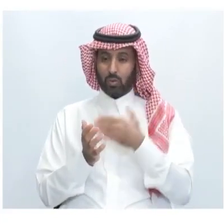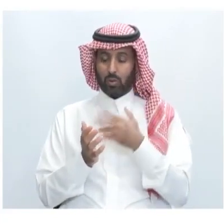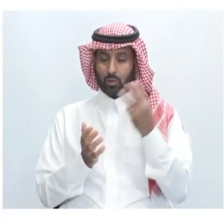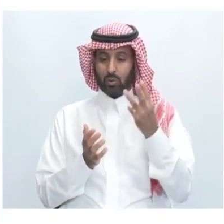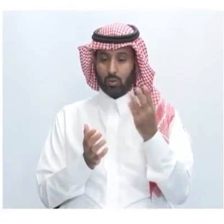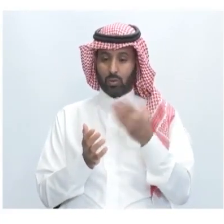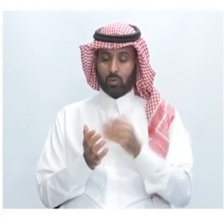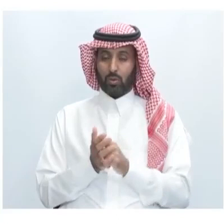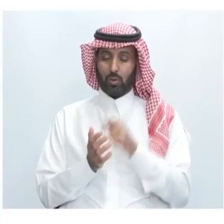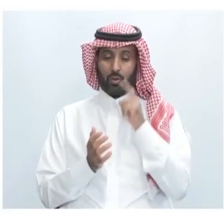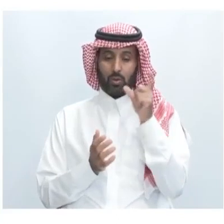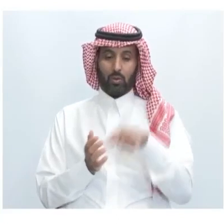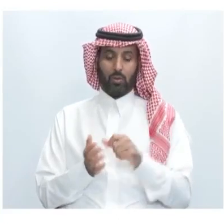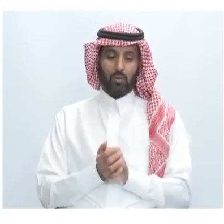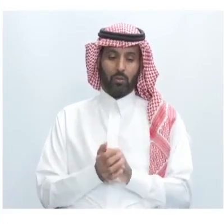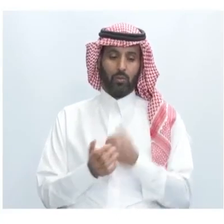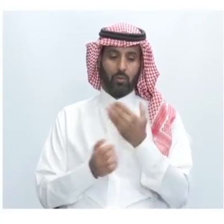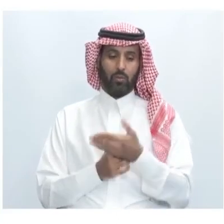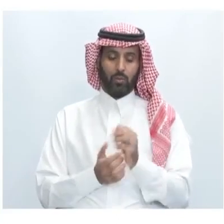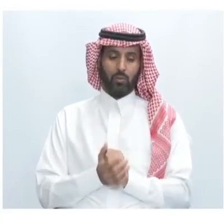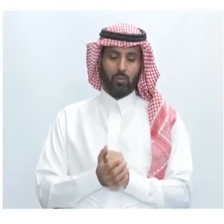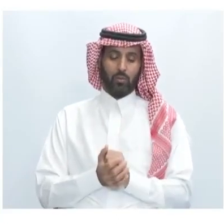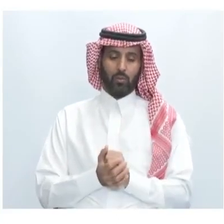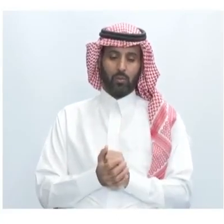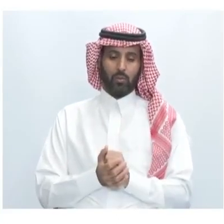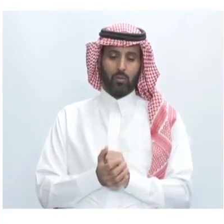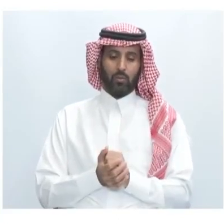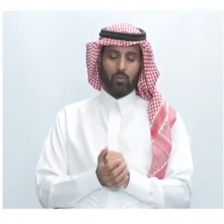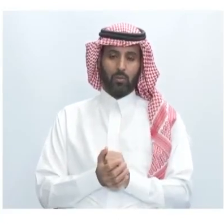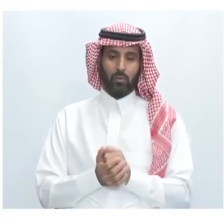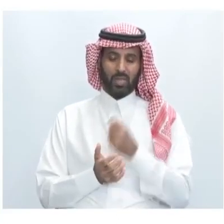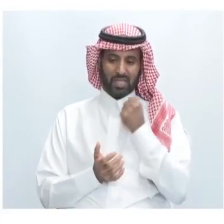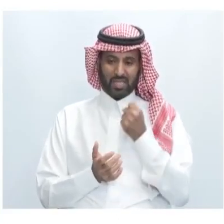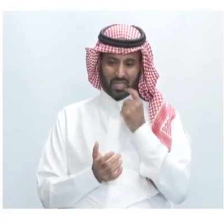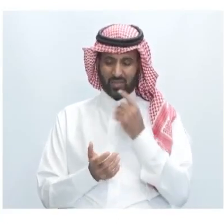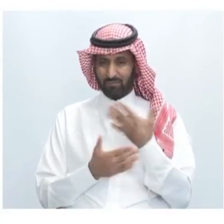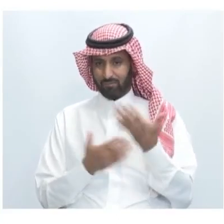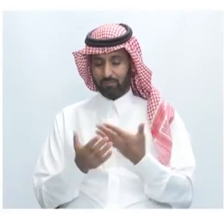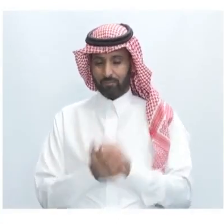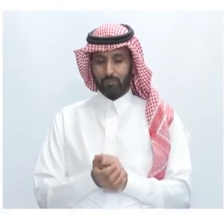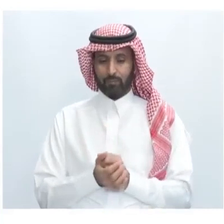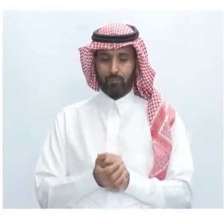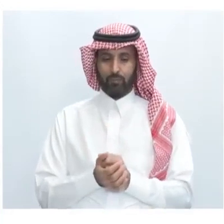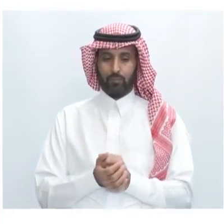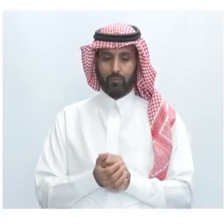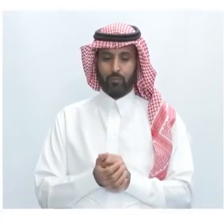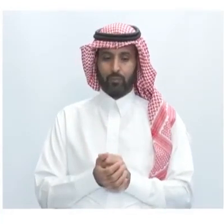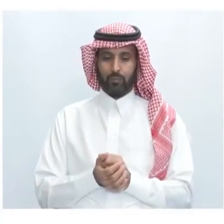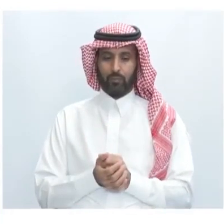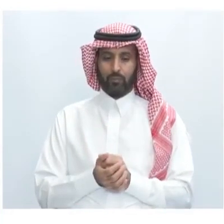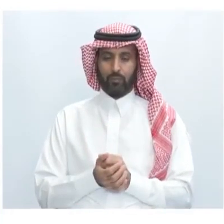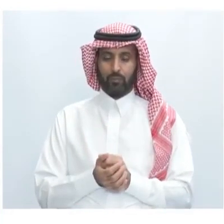1, 2, and 3. So this is a personal narrative. Write about a problem or a difficult situation that happened to